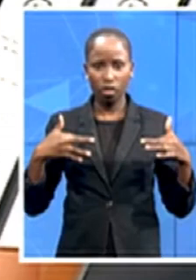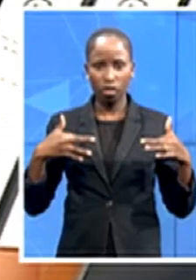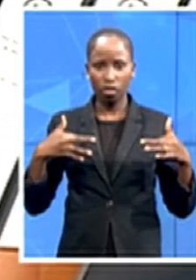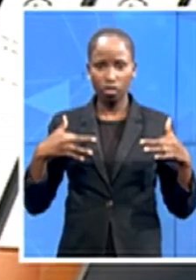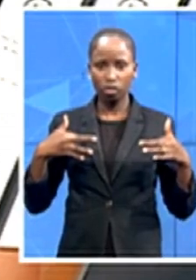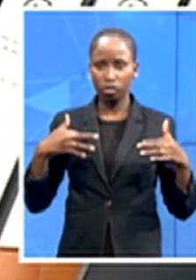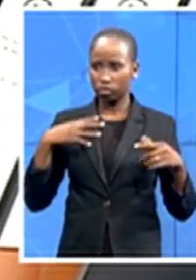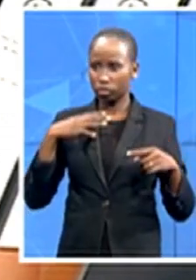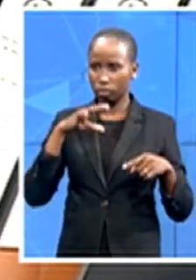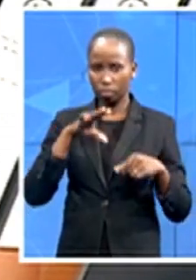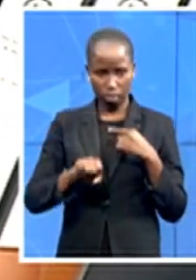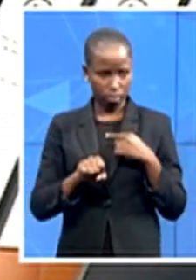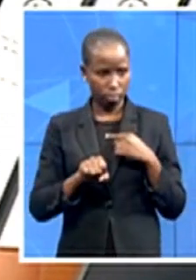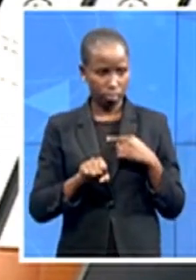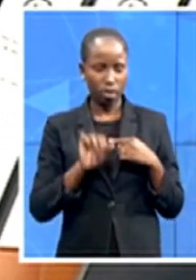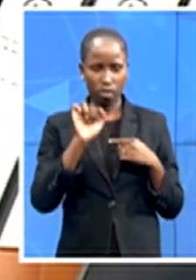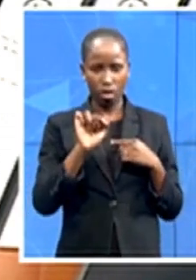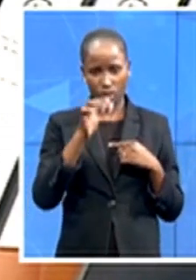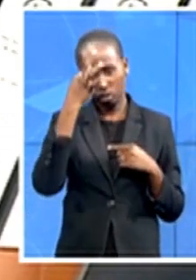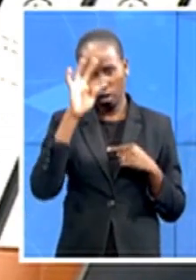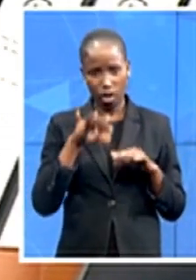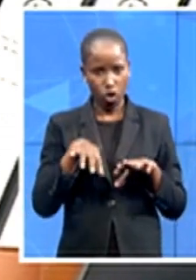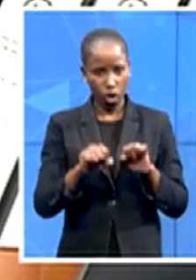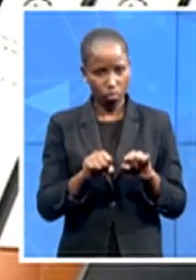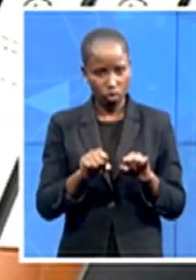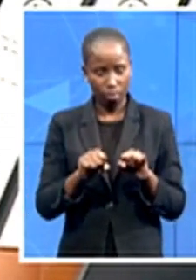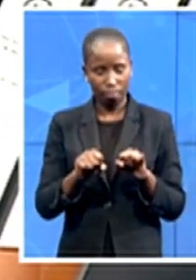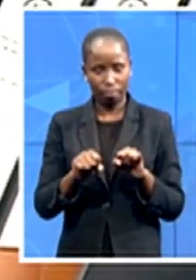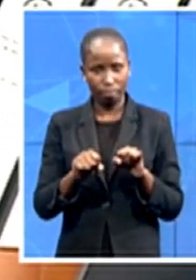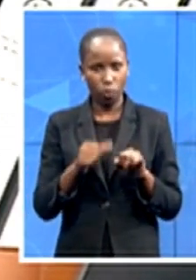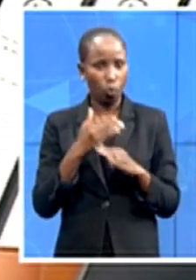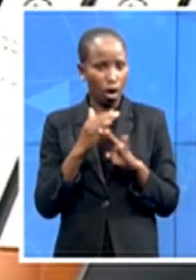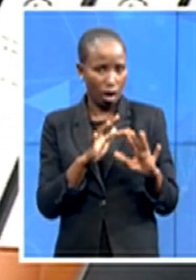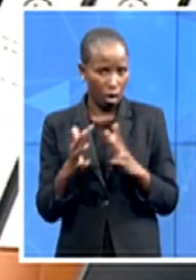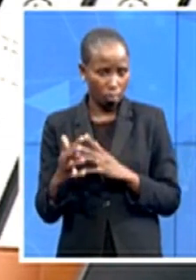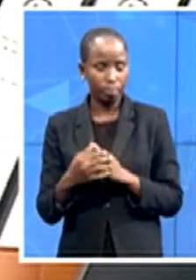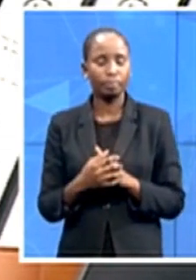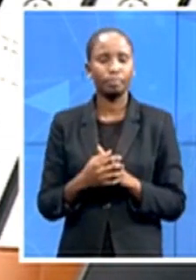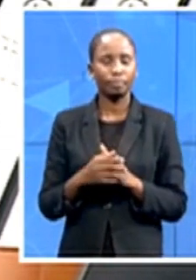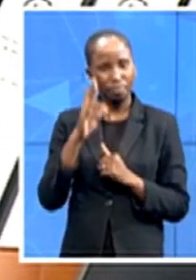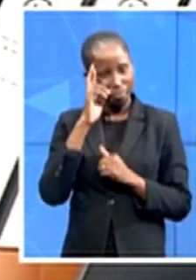it is important to note that few people, even at the best of times,